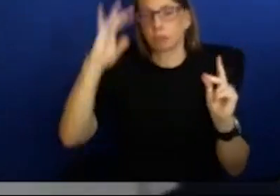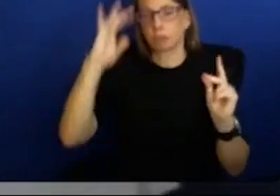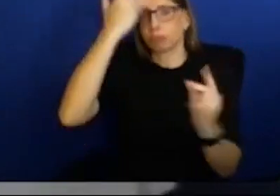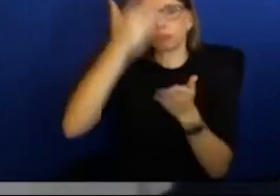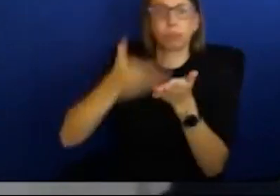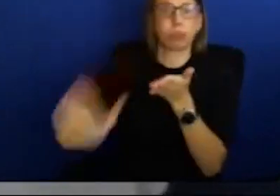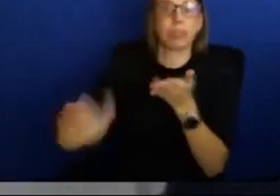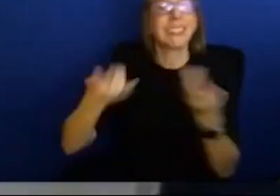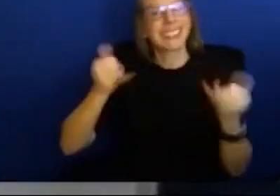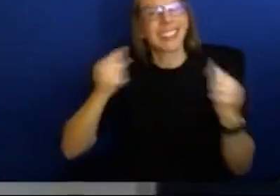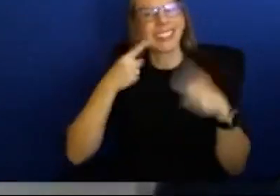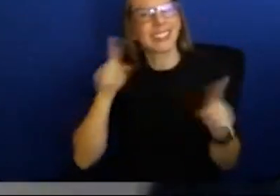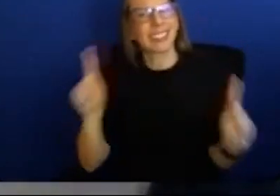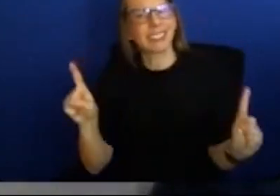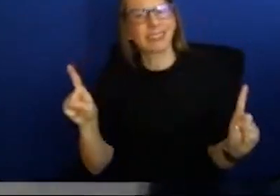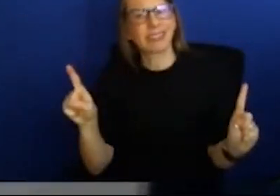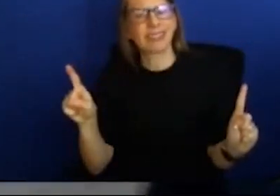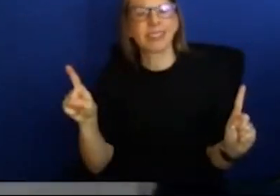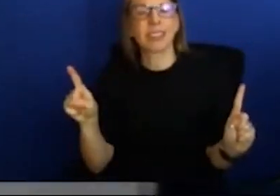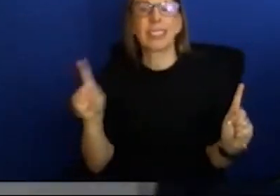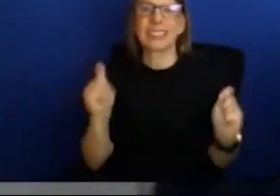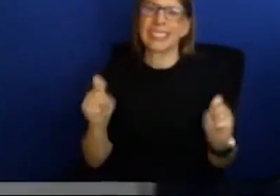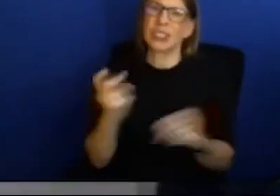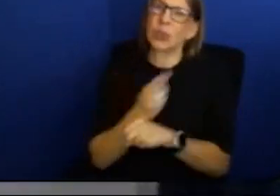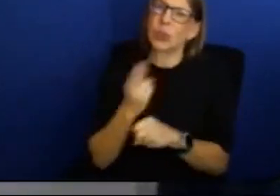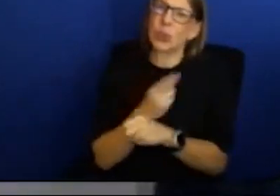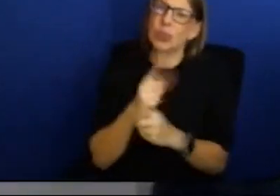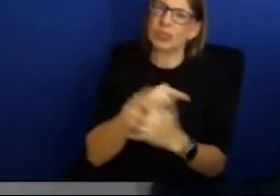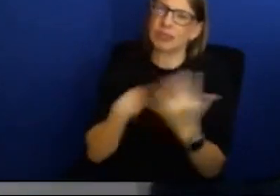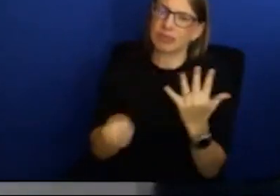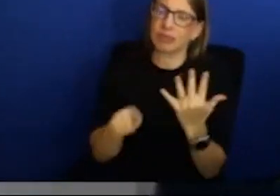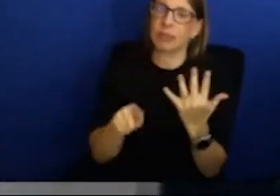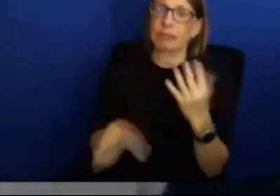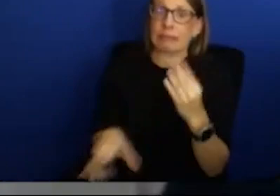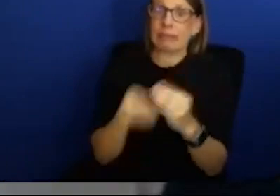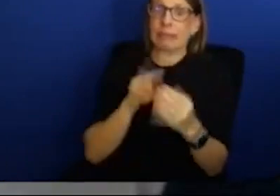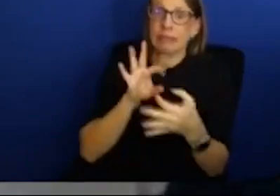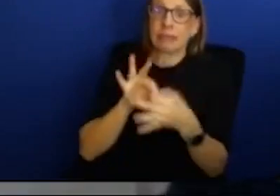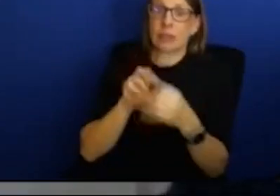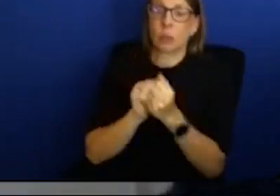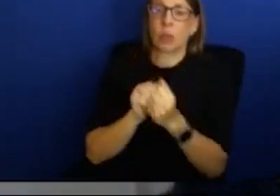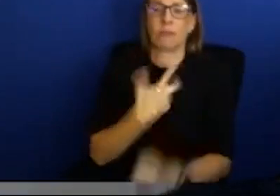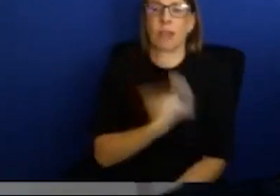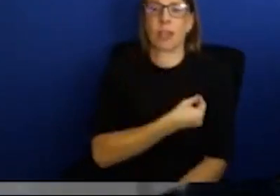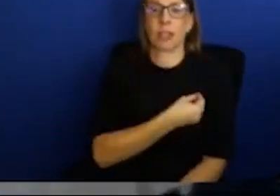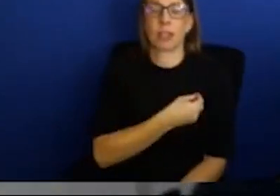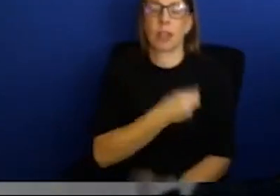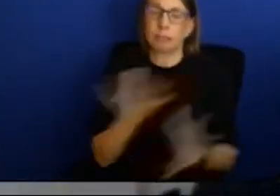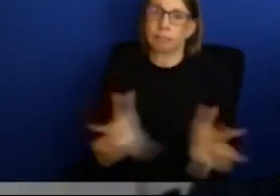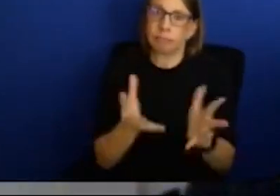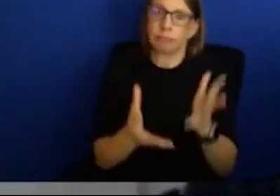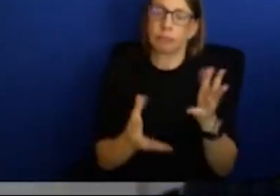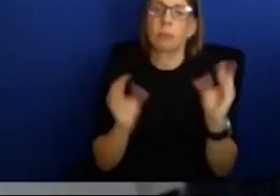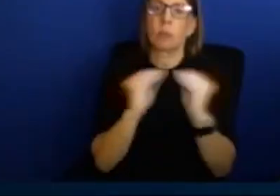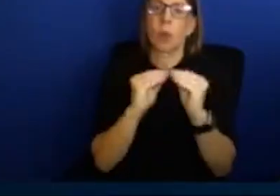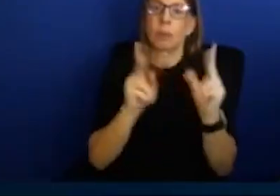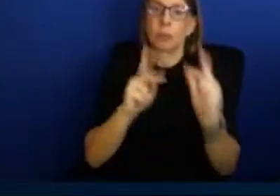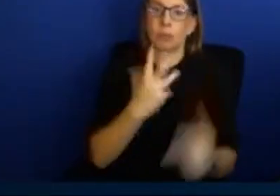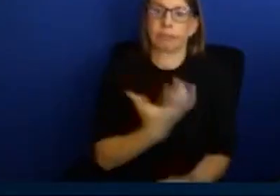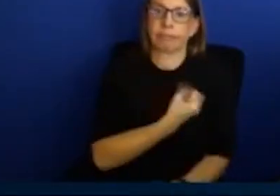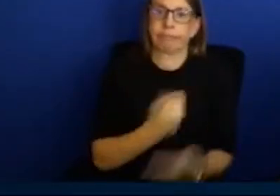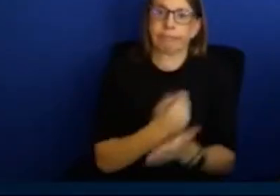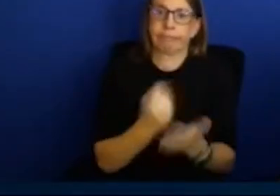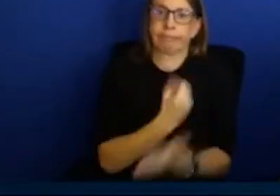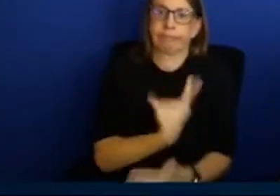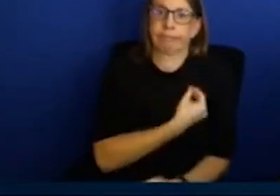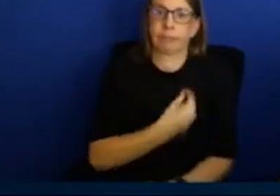still work. So we need to use those in addition to our vaccines and of course, get as many people vaccinated as we can. So I had another